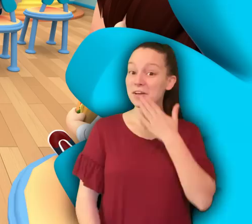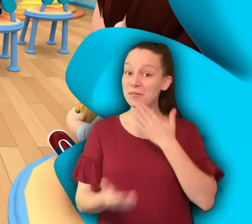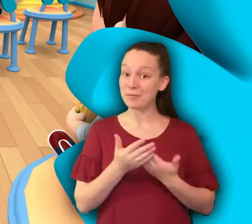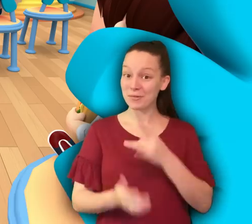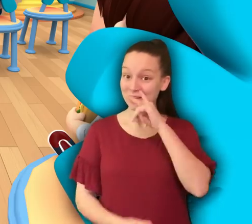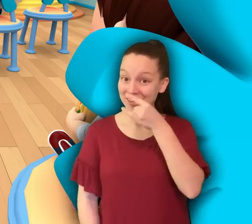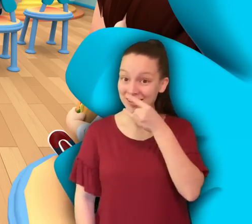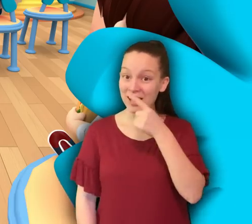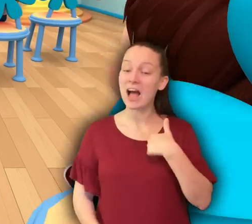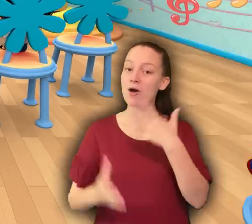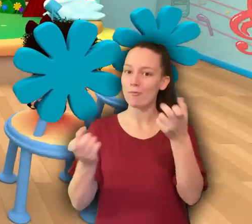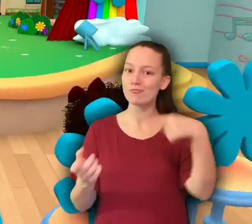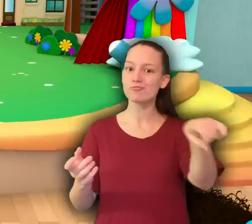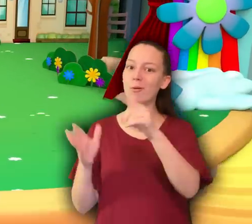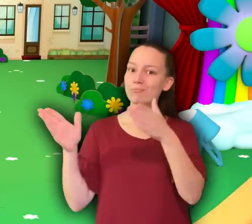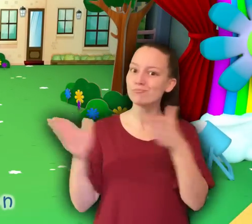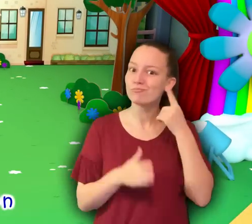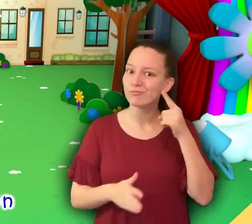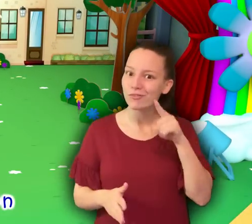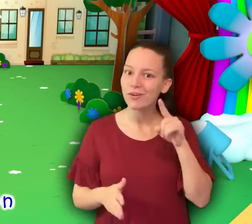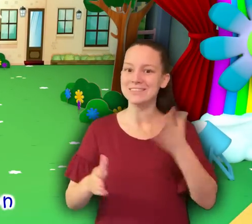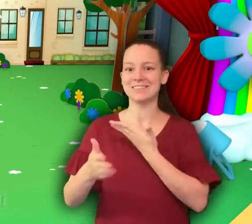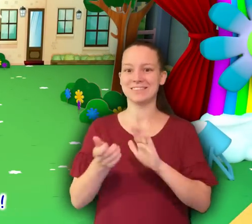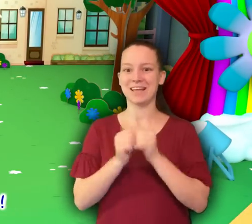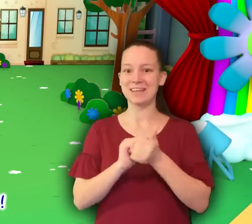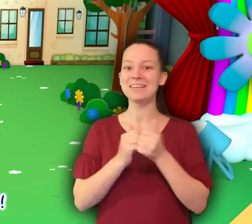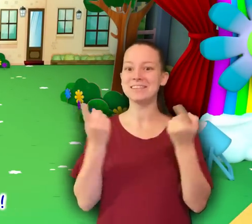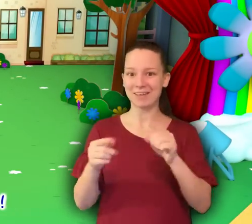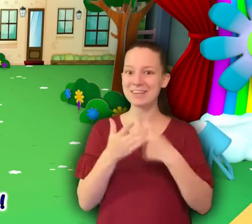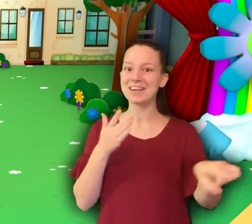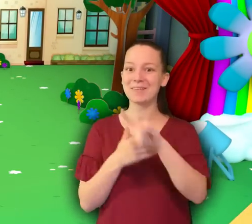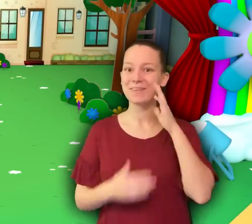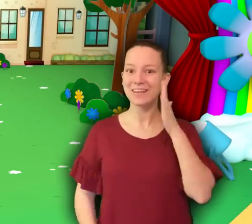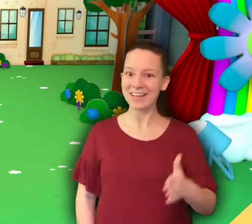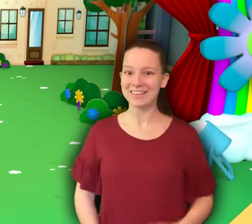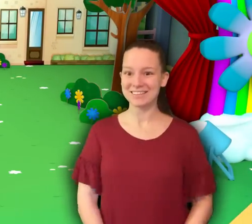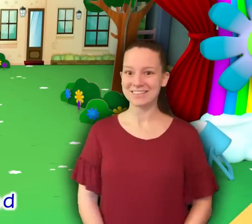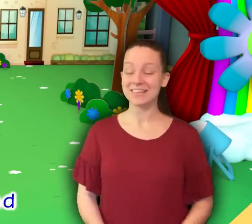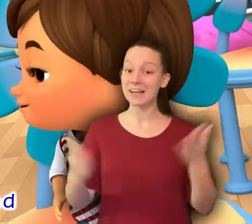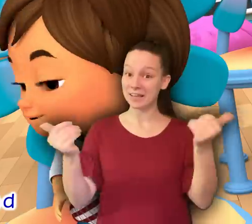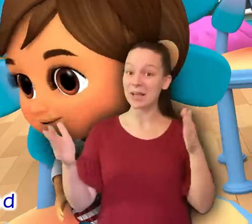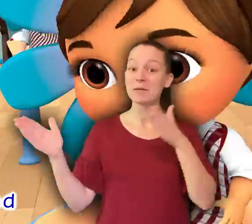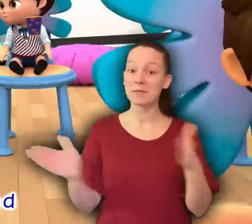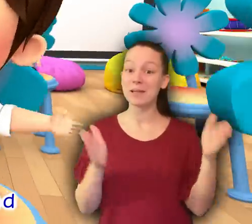good morning kids I want you all to get ready for the singing competition that will be held next week